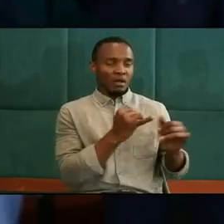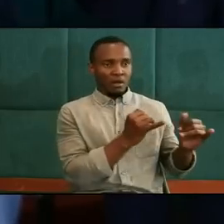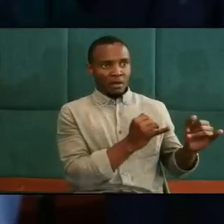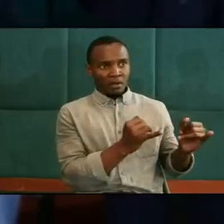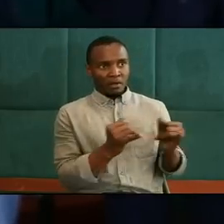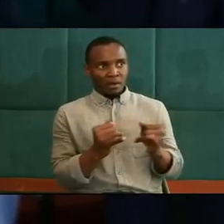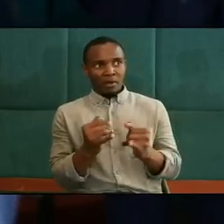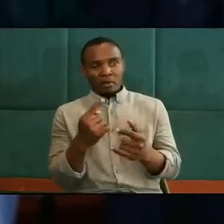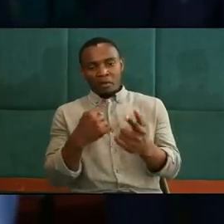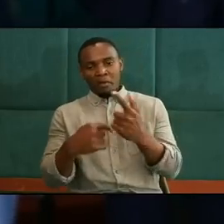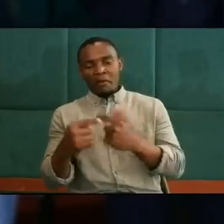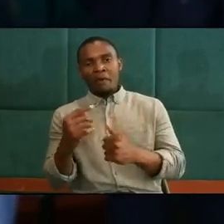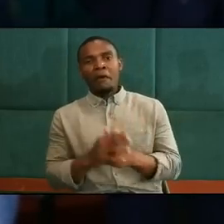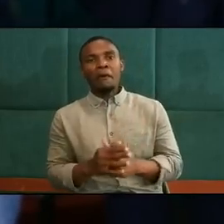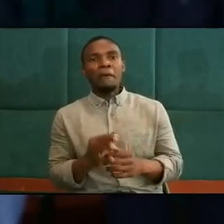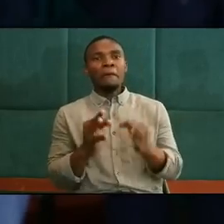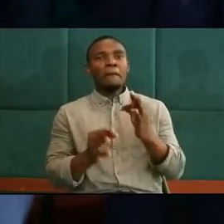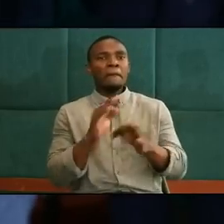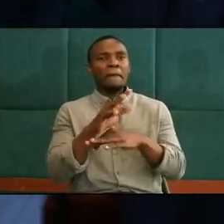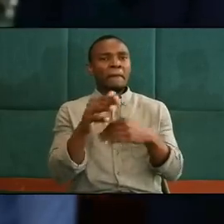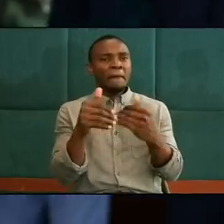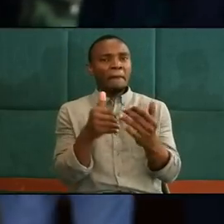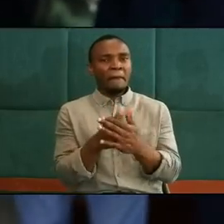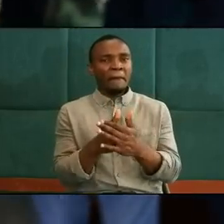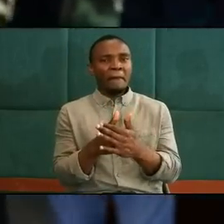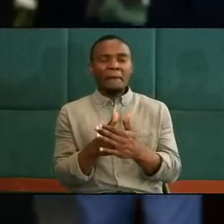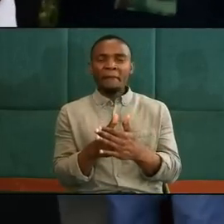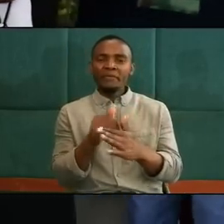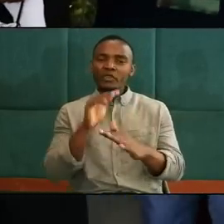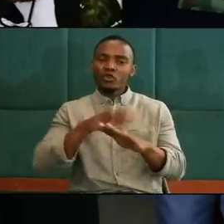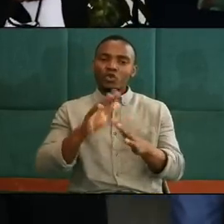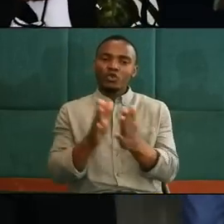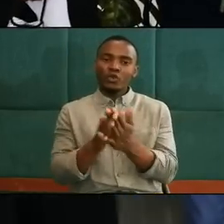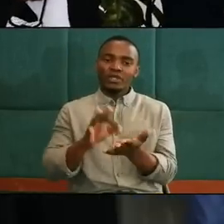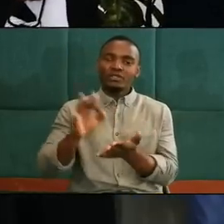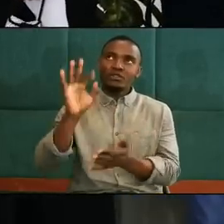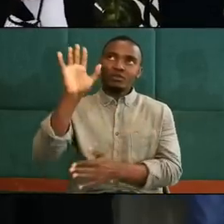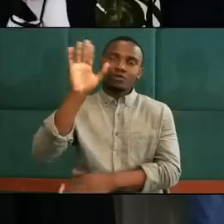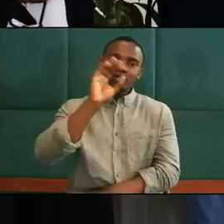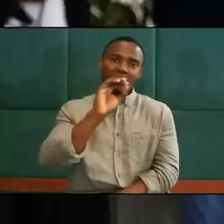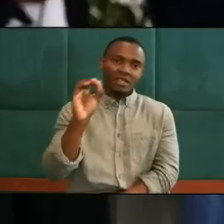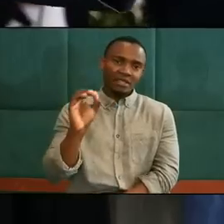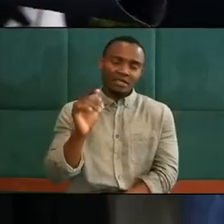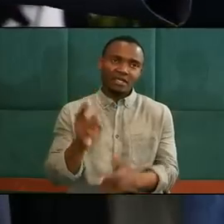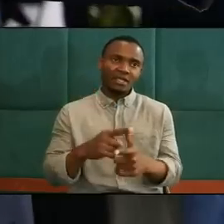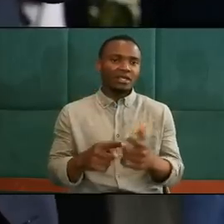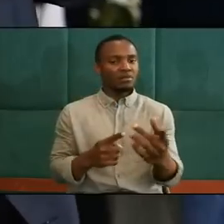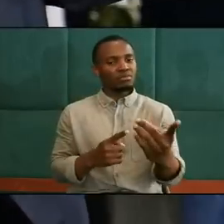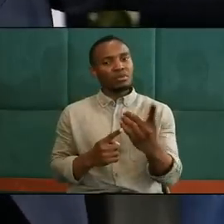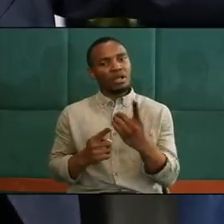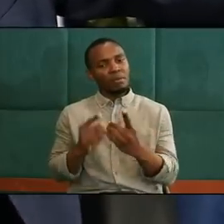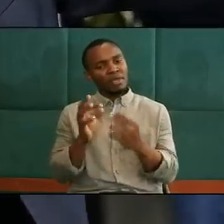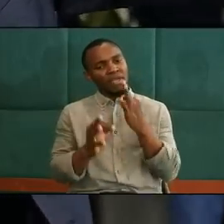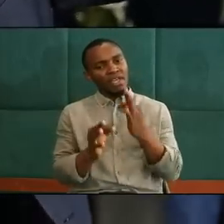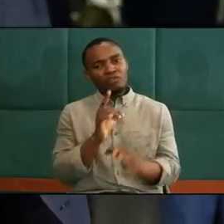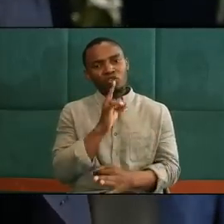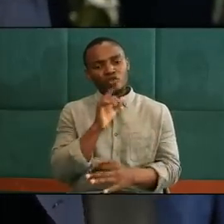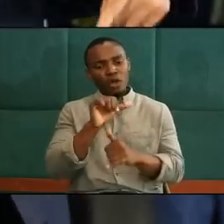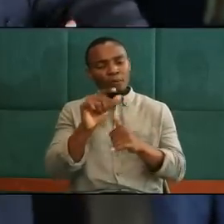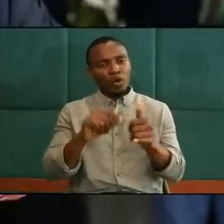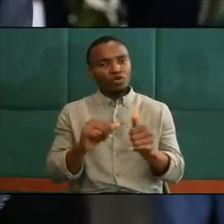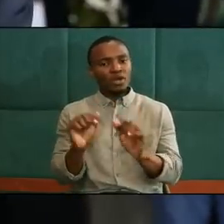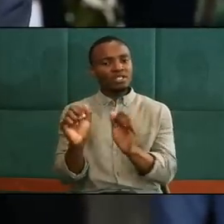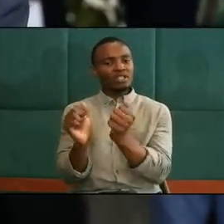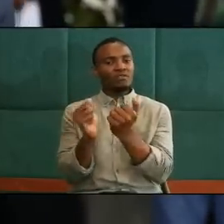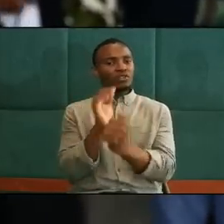come. If all is not well with your soul, come. If you're not certain of your soul's